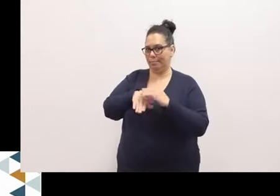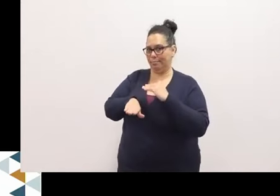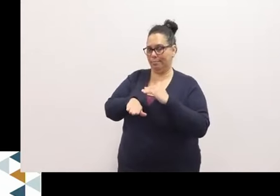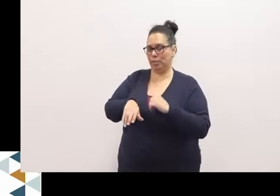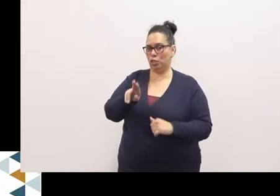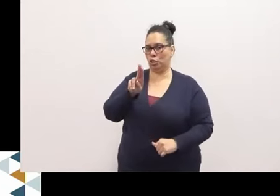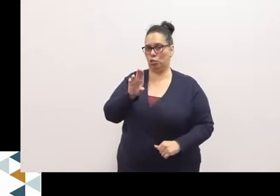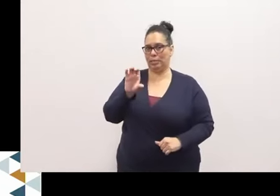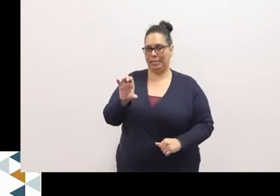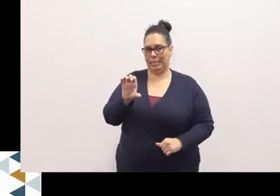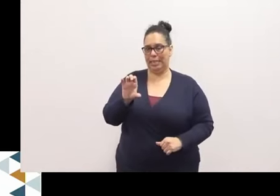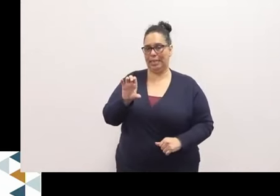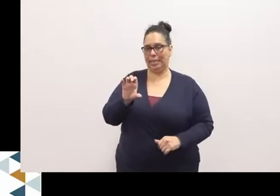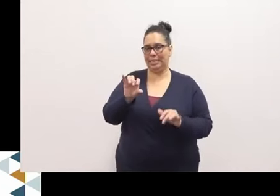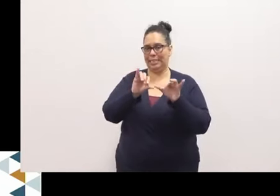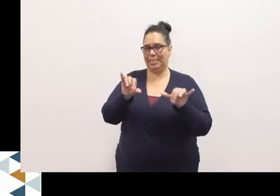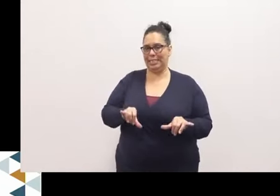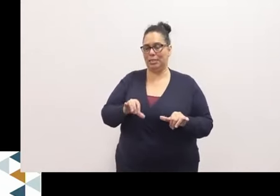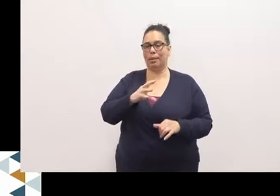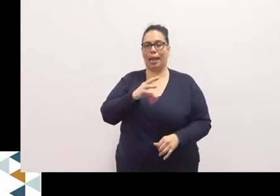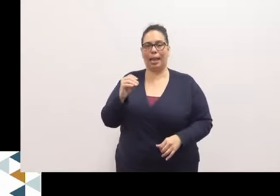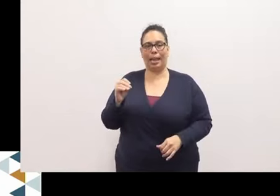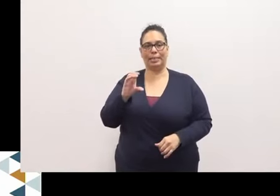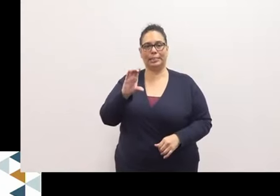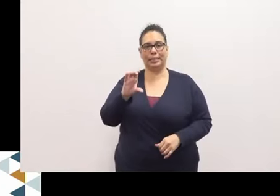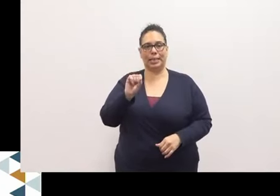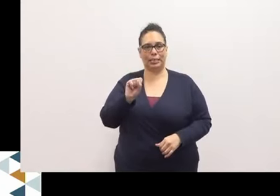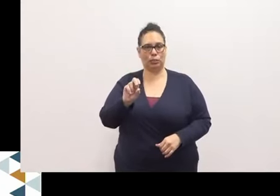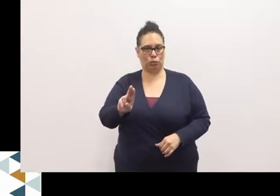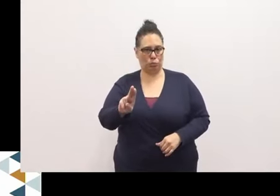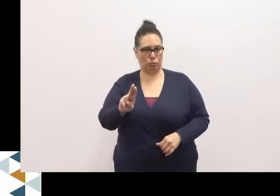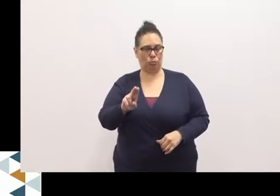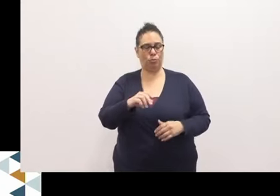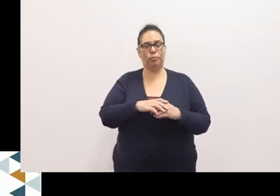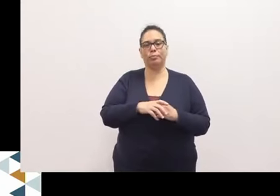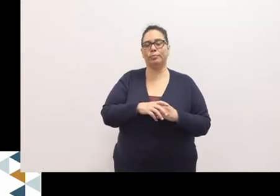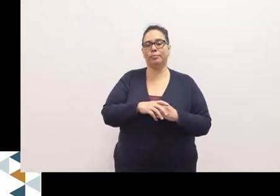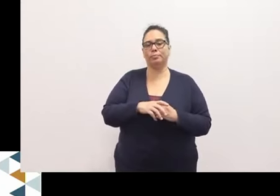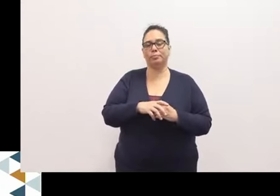UC system as well as the CSU, so UC, University